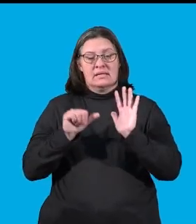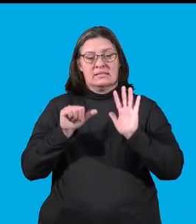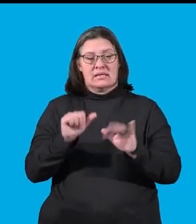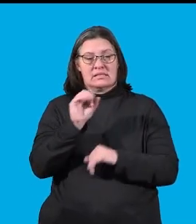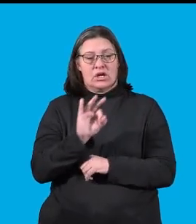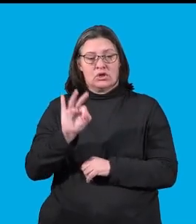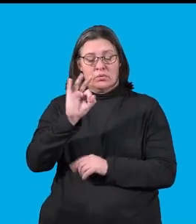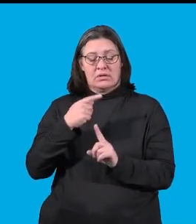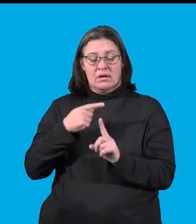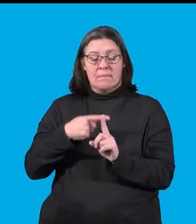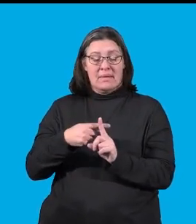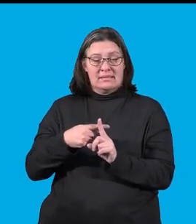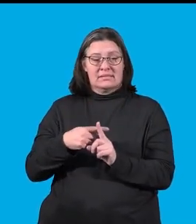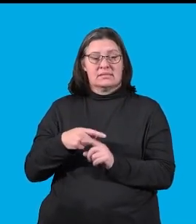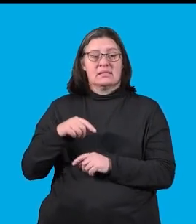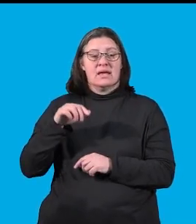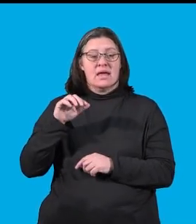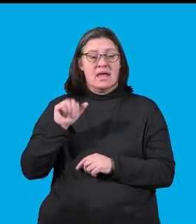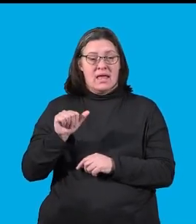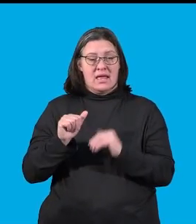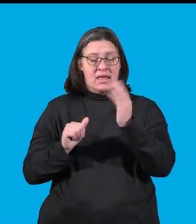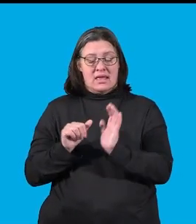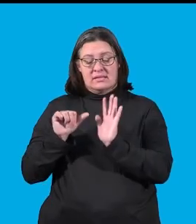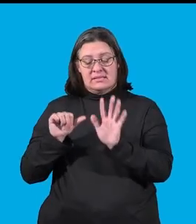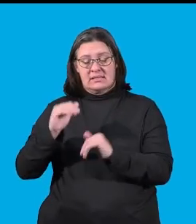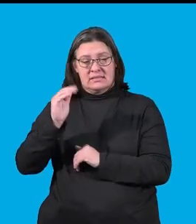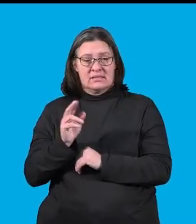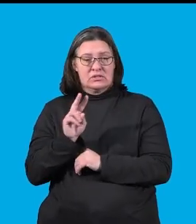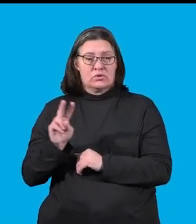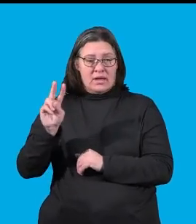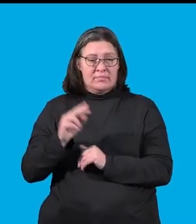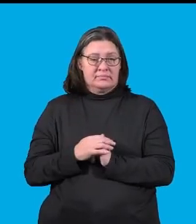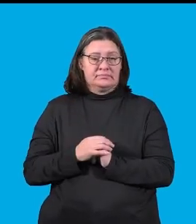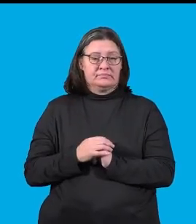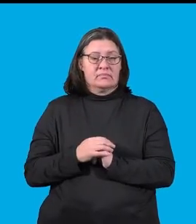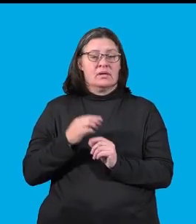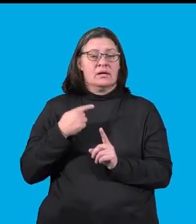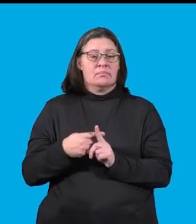6 cubed plus A times 6 squared